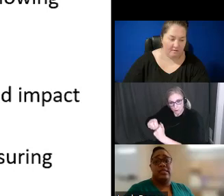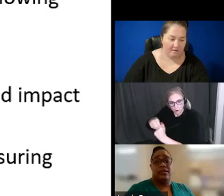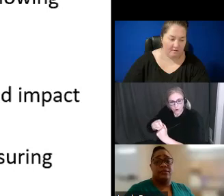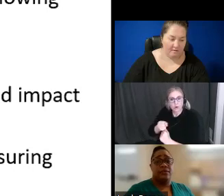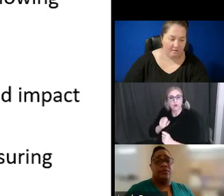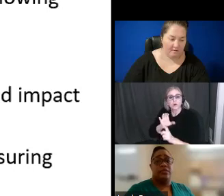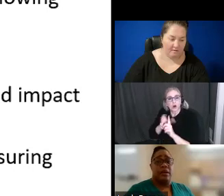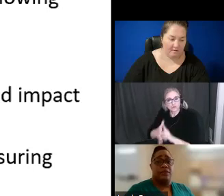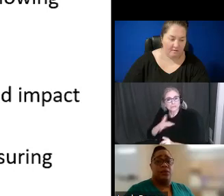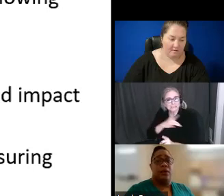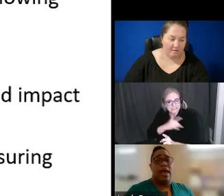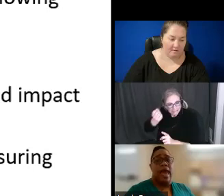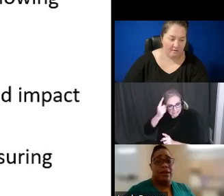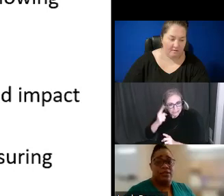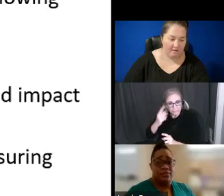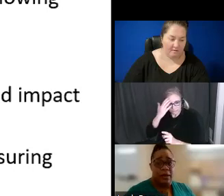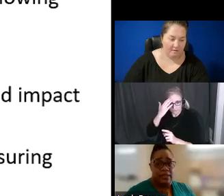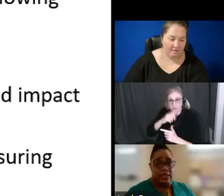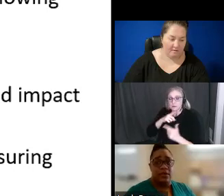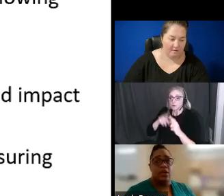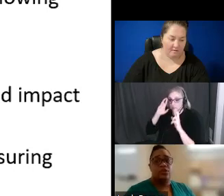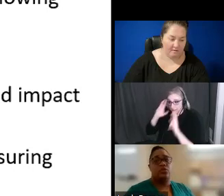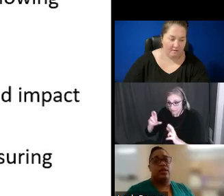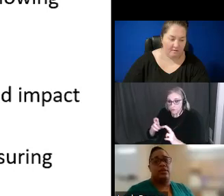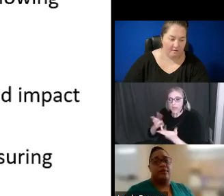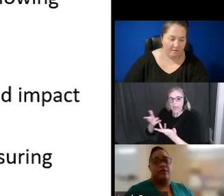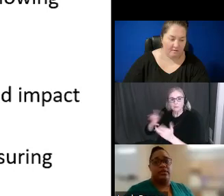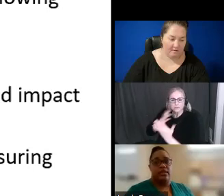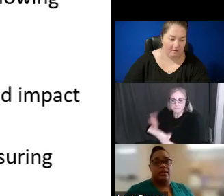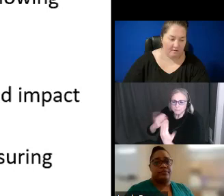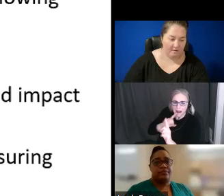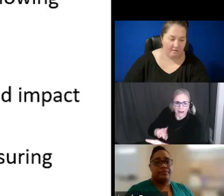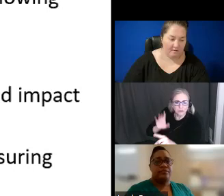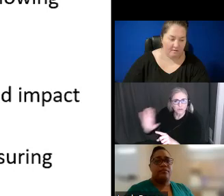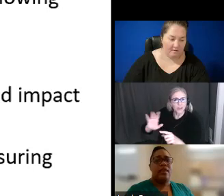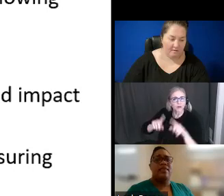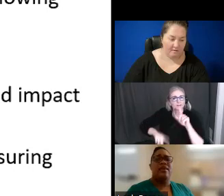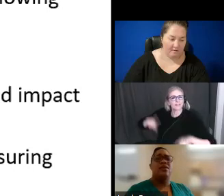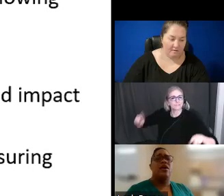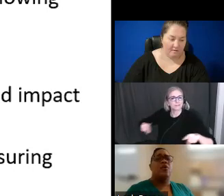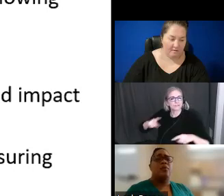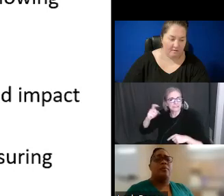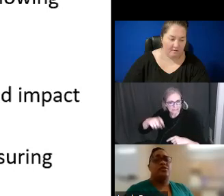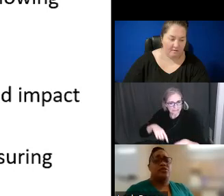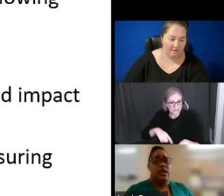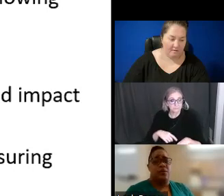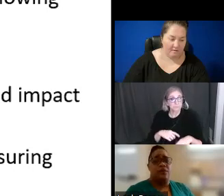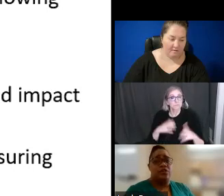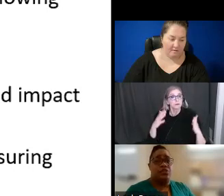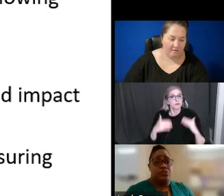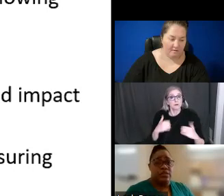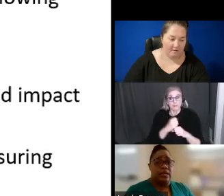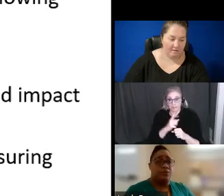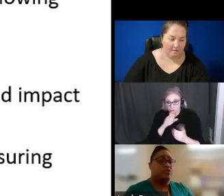cultural sensitive, respectful, and responsive to their diverse needs. And then we're making sure that